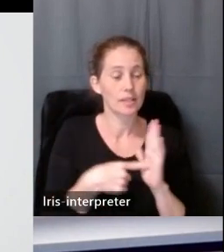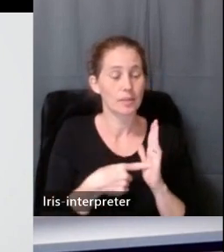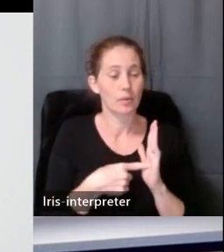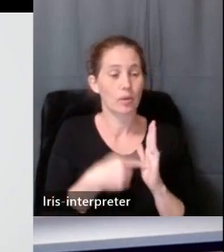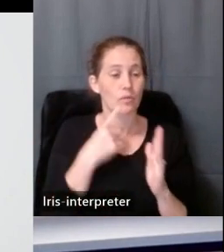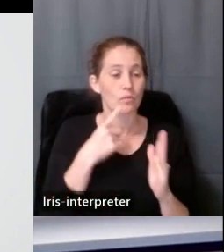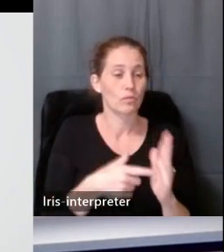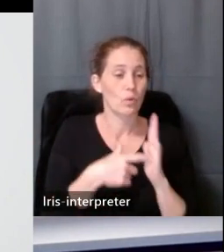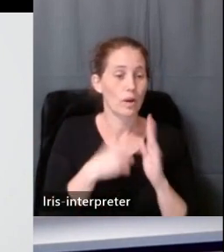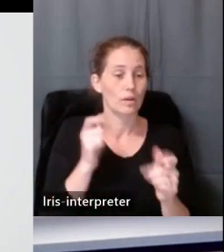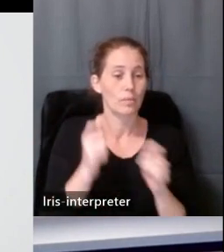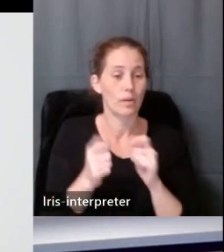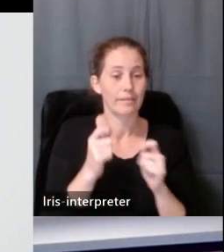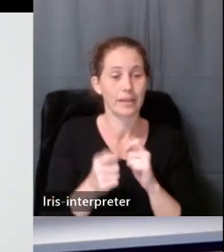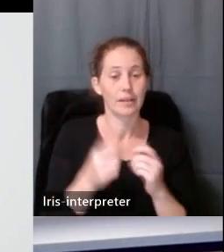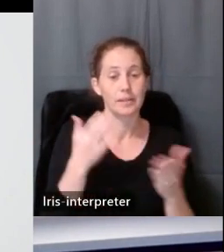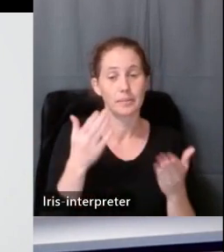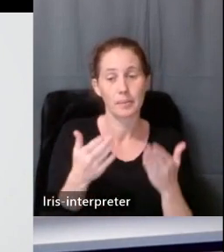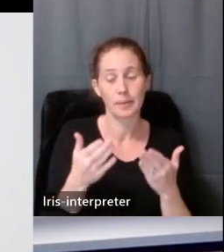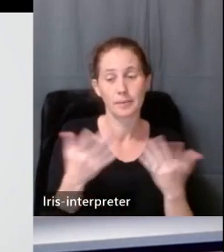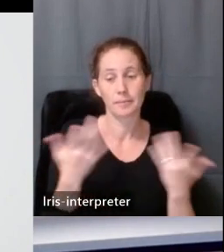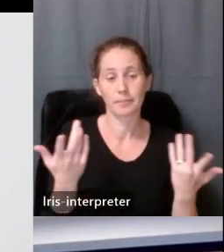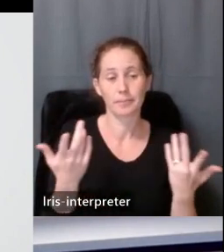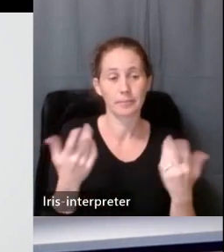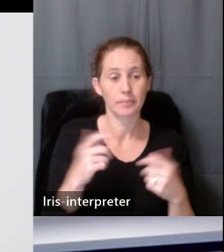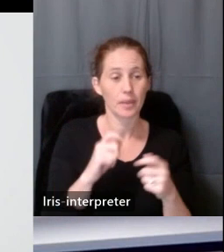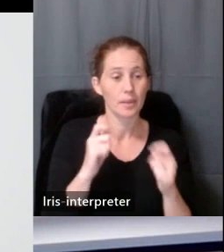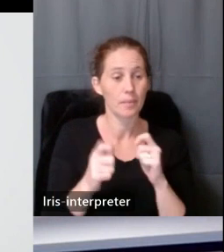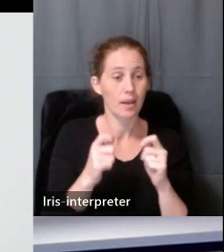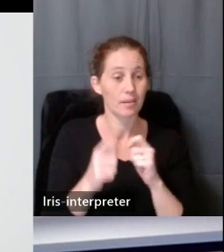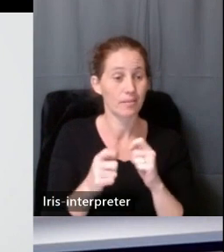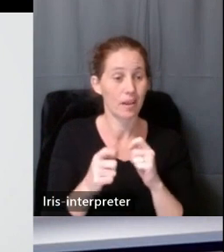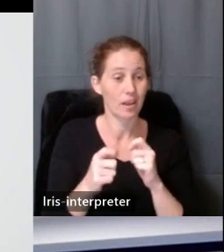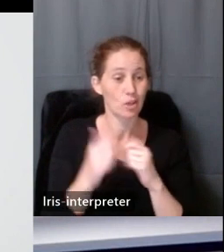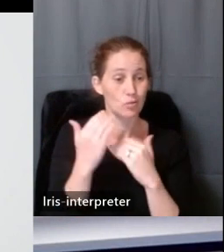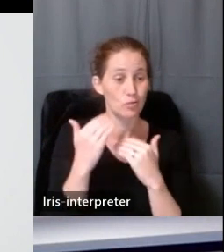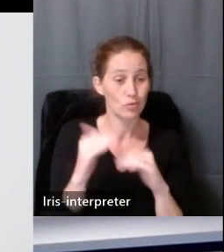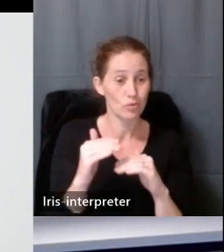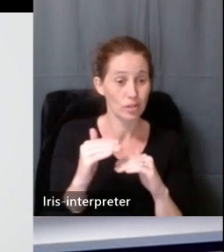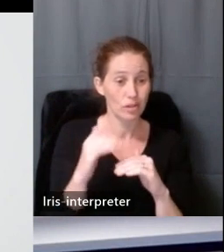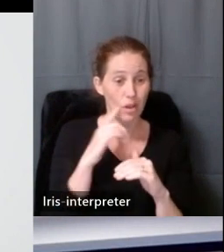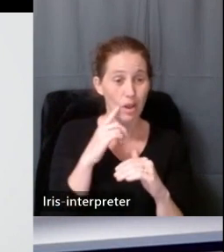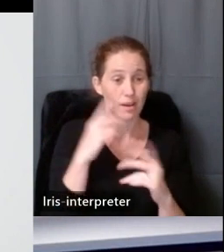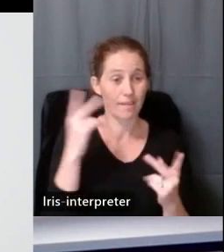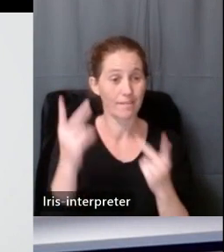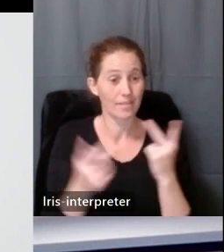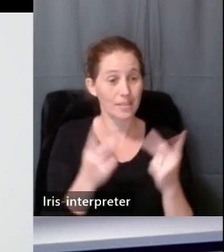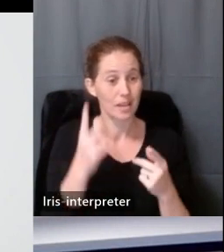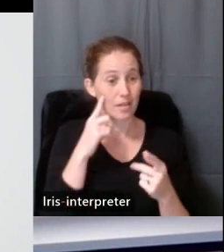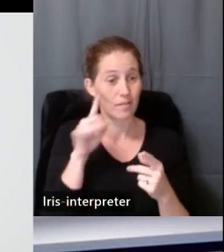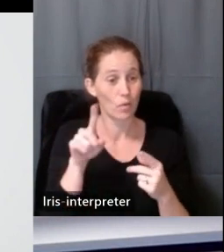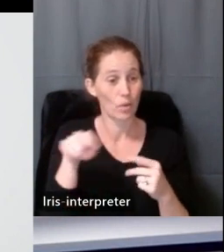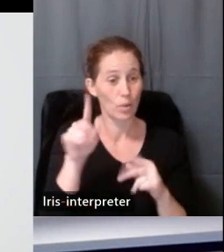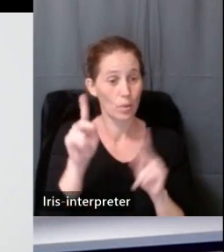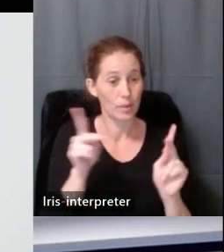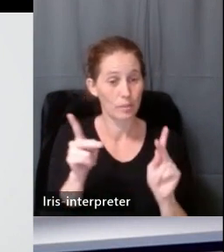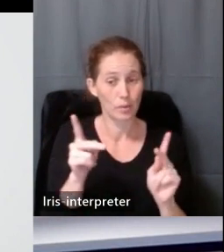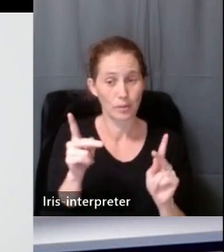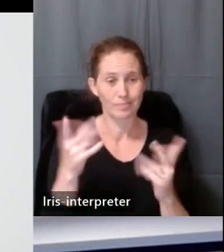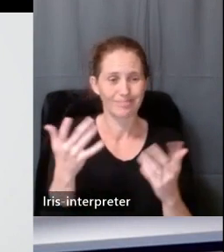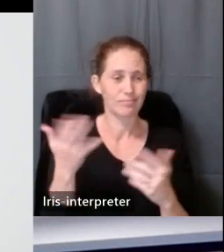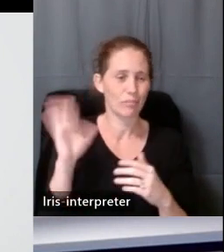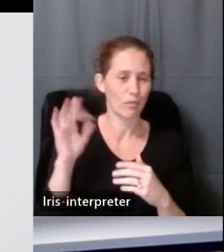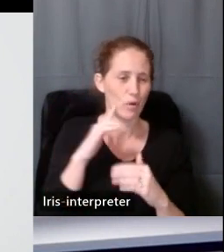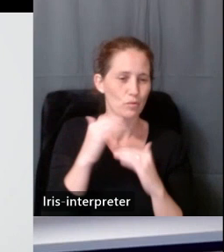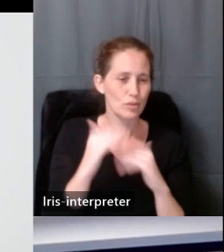of required modification could be modifying restrictions on the visitation for individuals. If there's a restriction